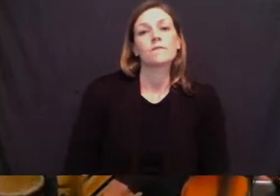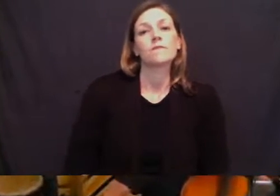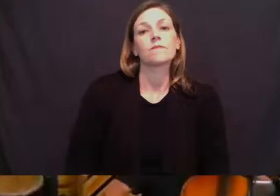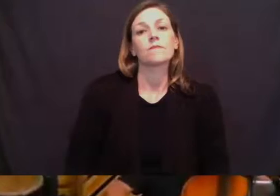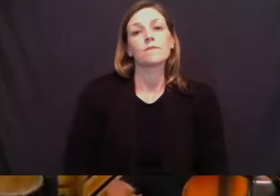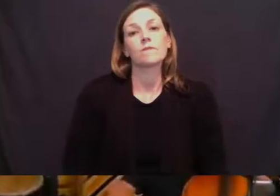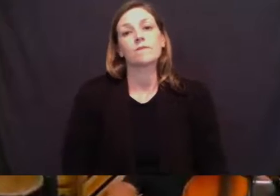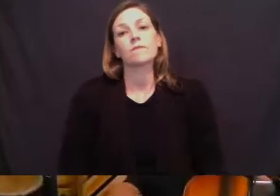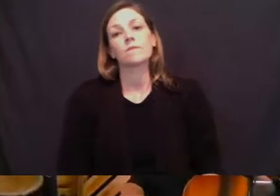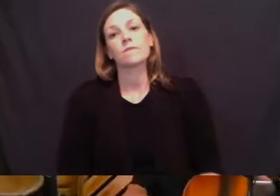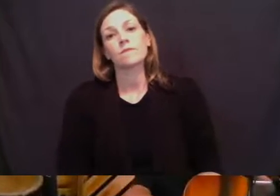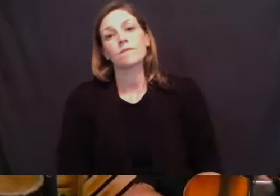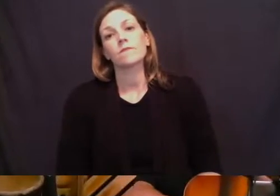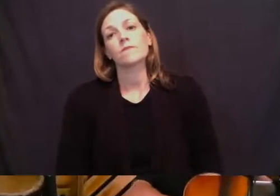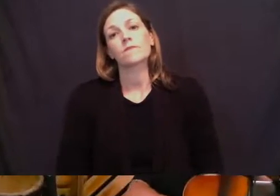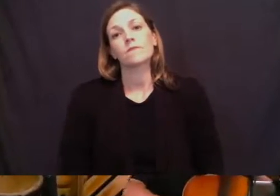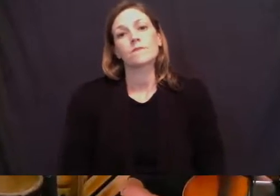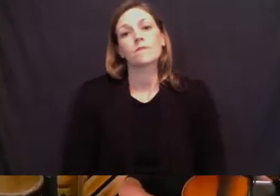of glory,